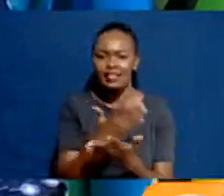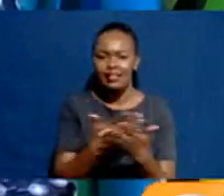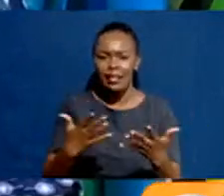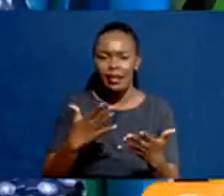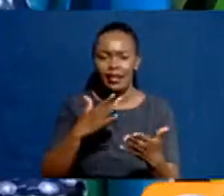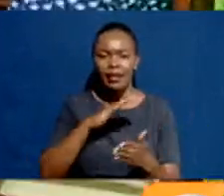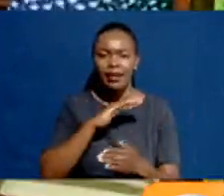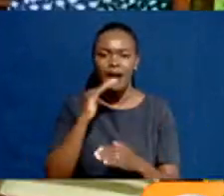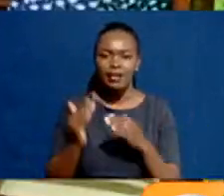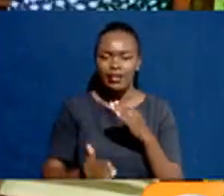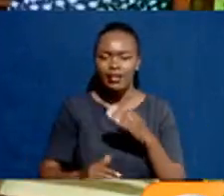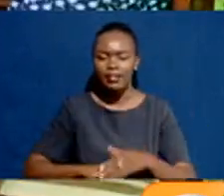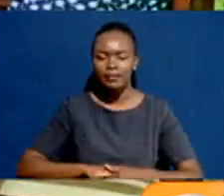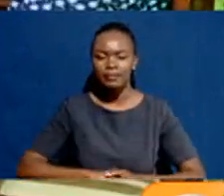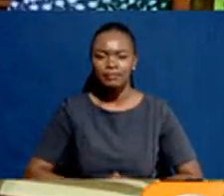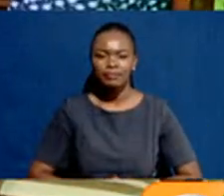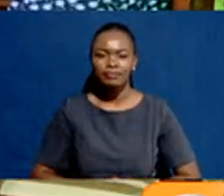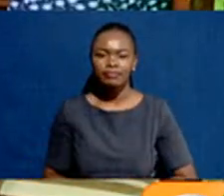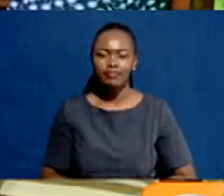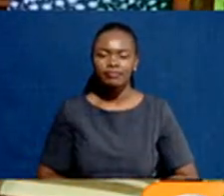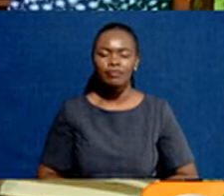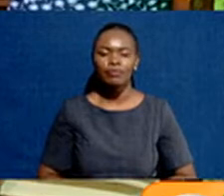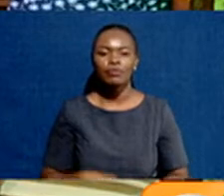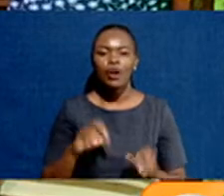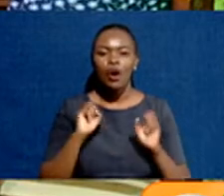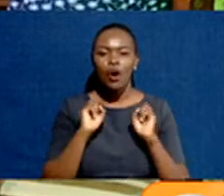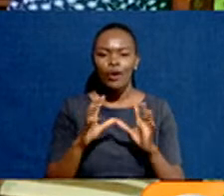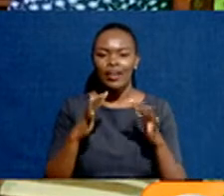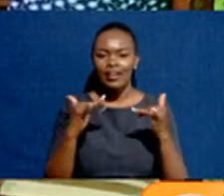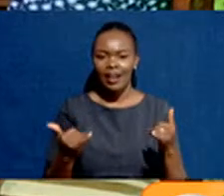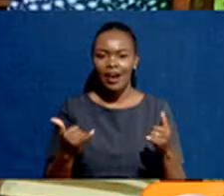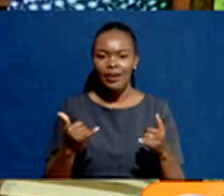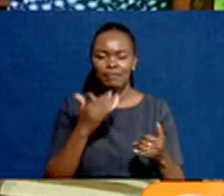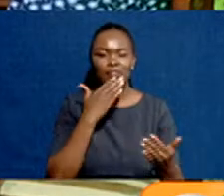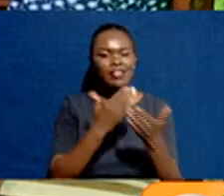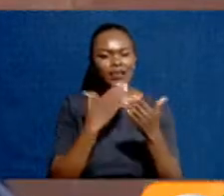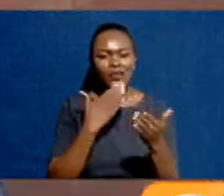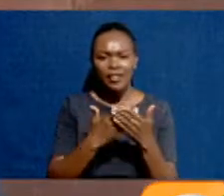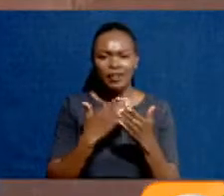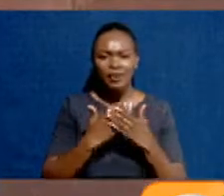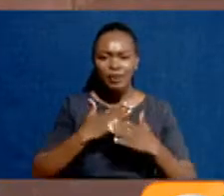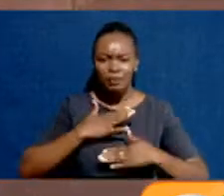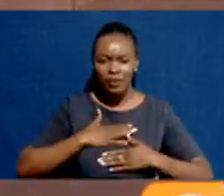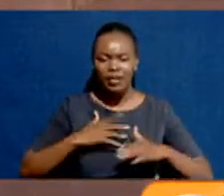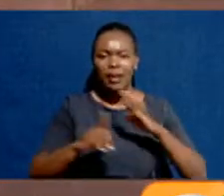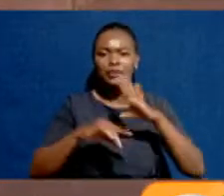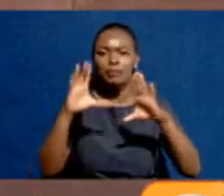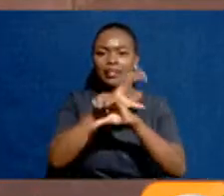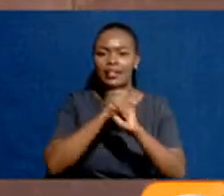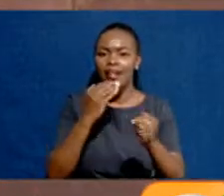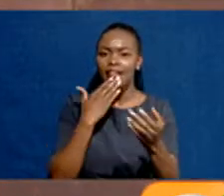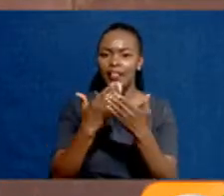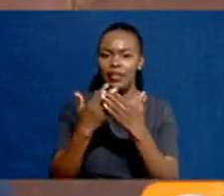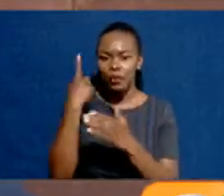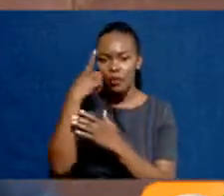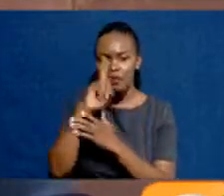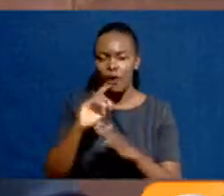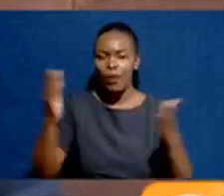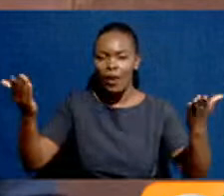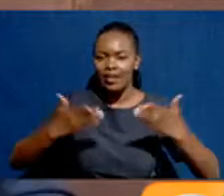Your Excellency. At the best interest of time, we have to leave it there. Many thanks for your hospitality, and we thank you